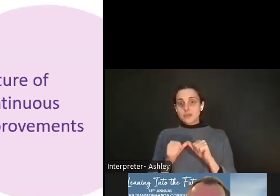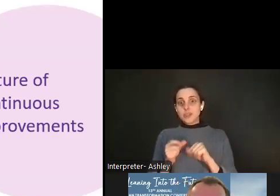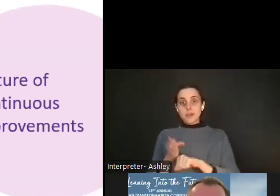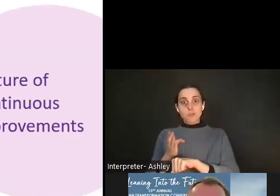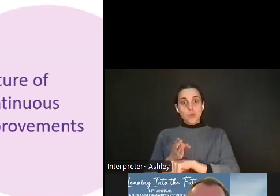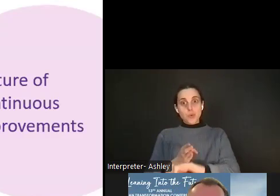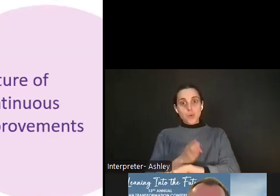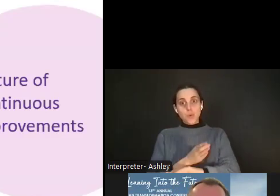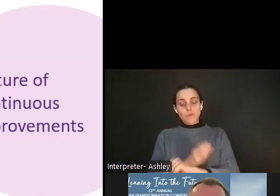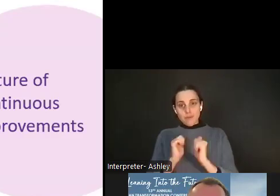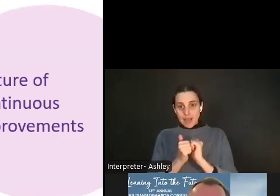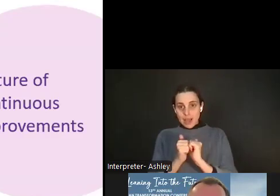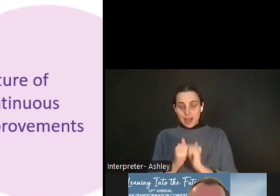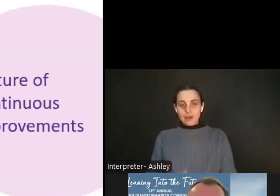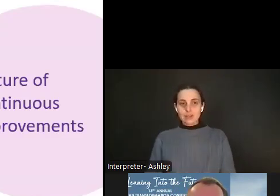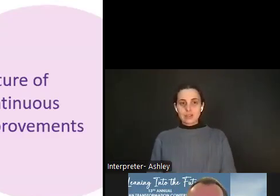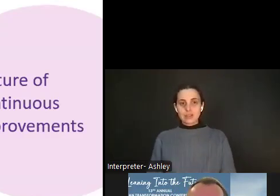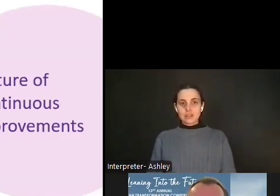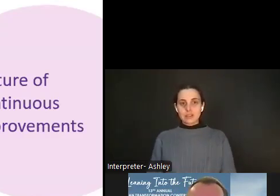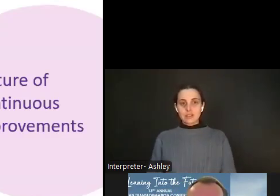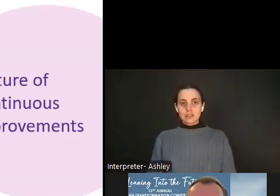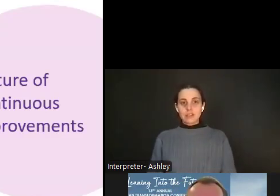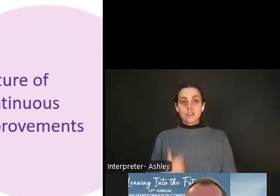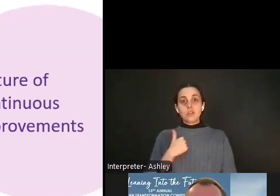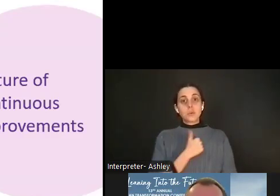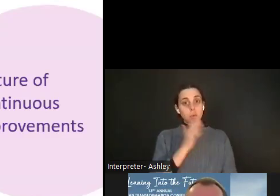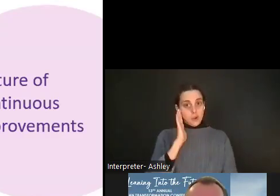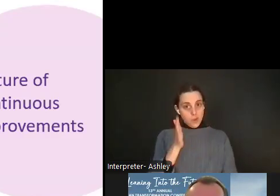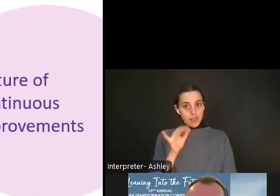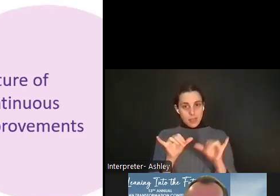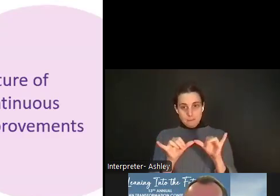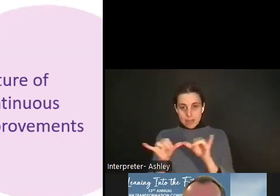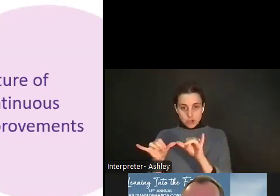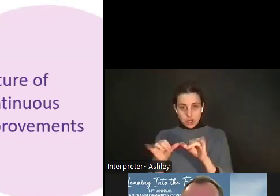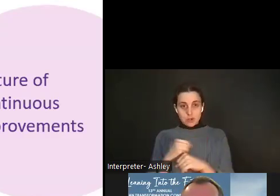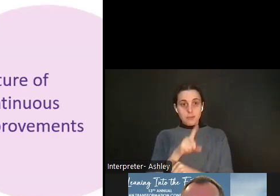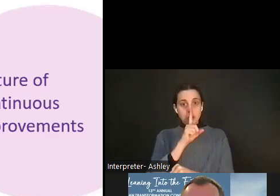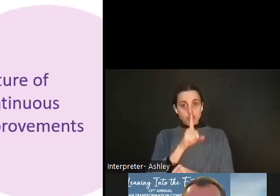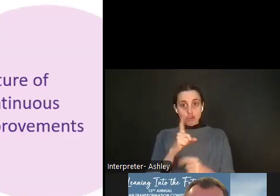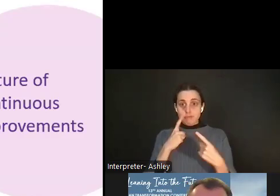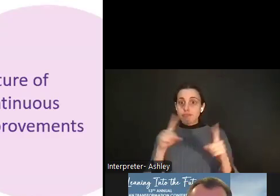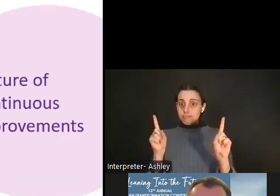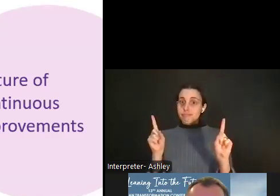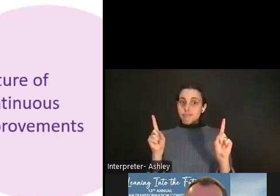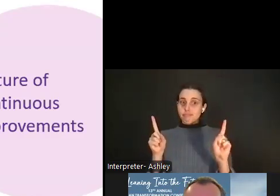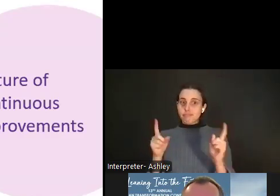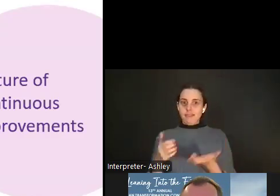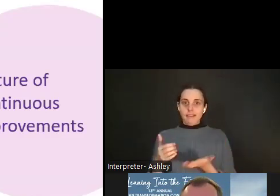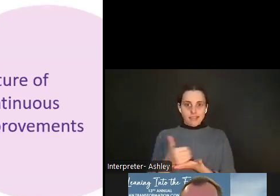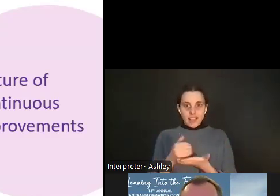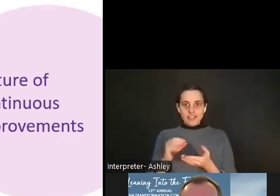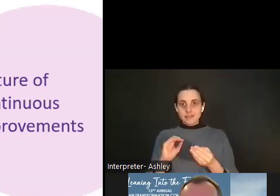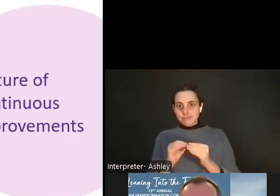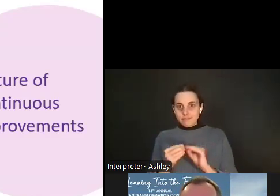measure the efficiency of those inputs via our management metrics, so we can have a